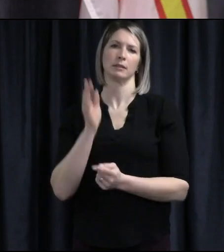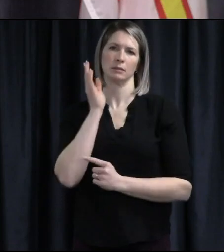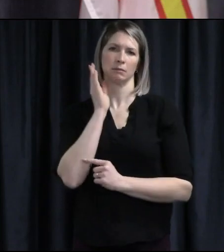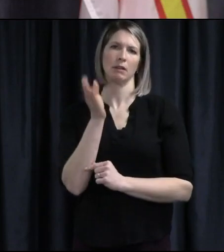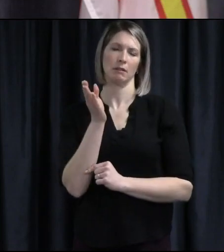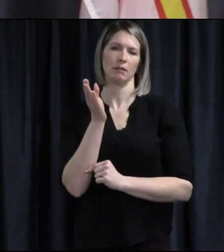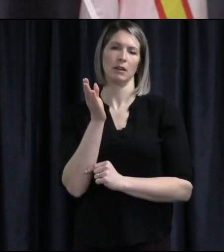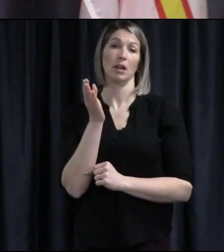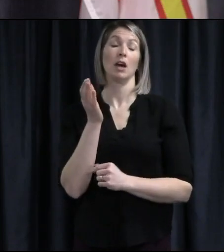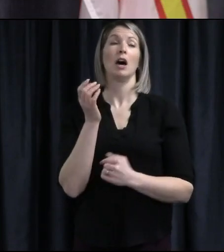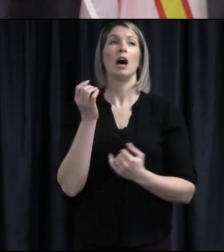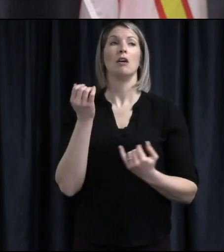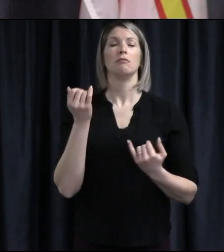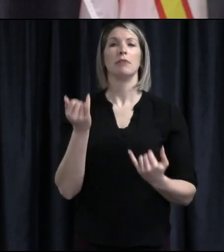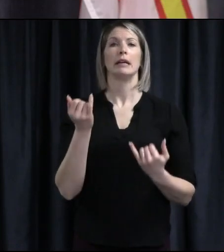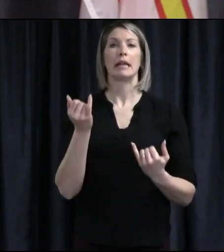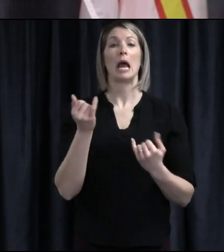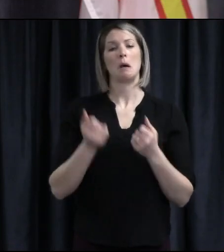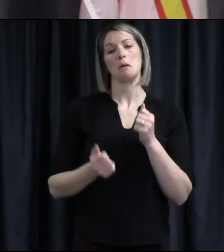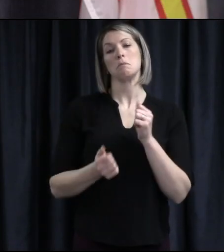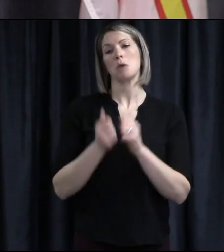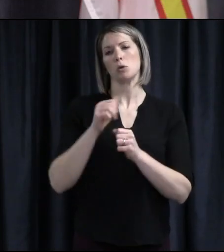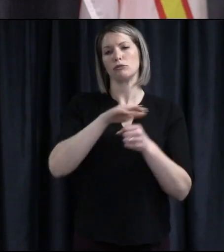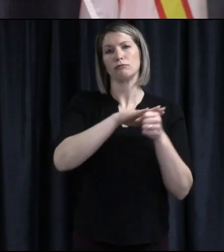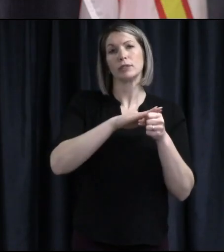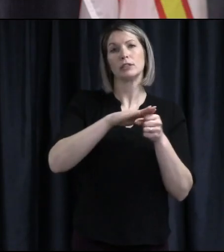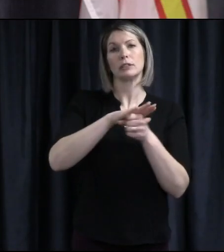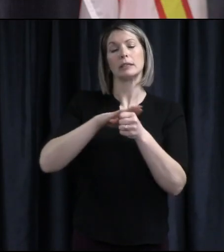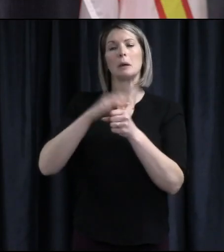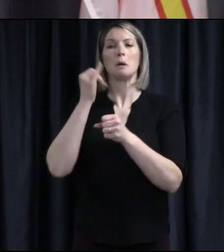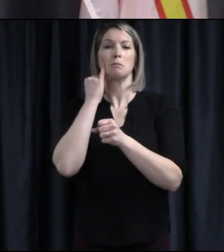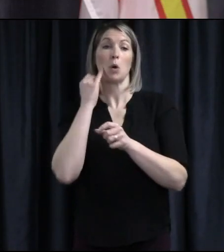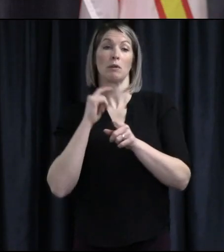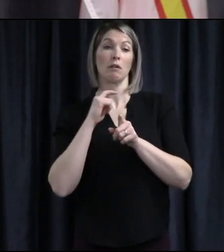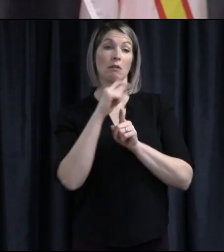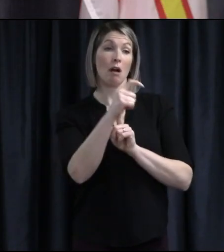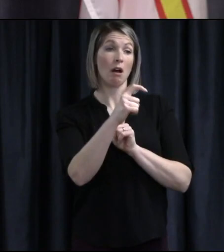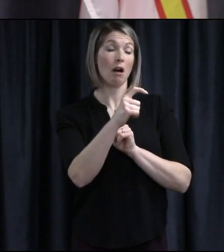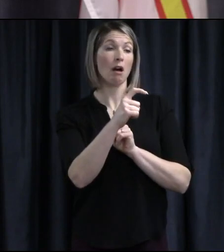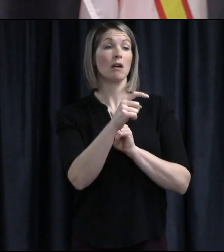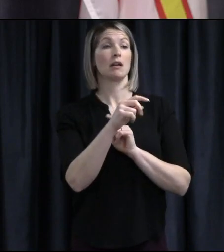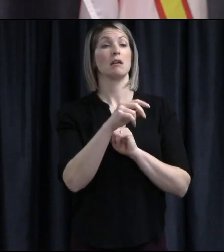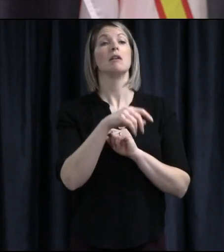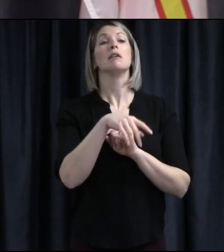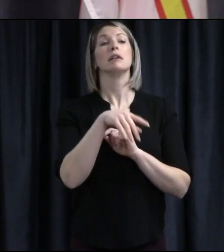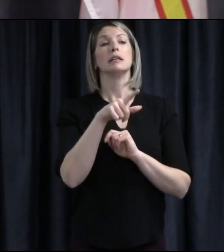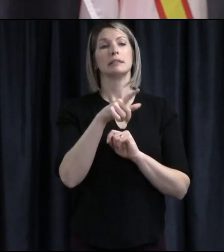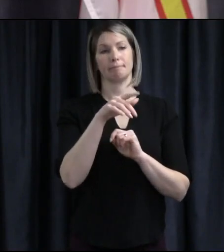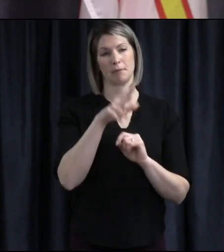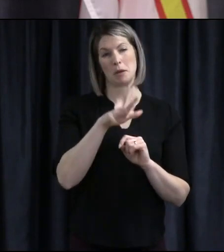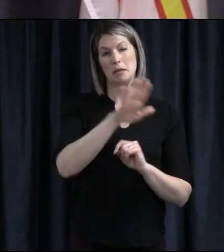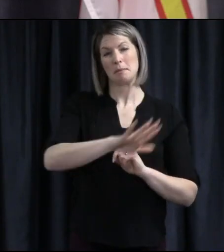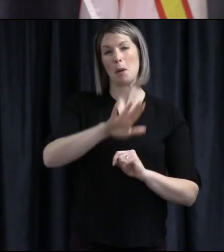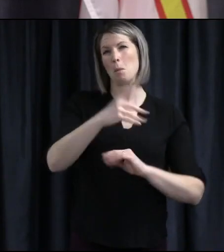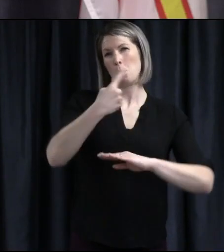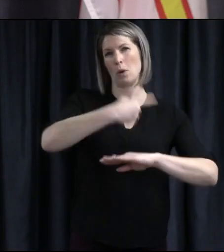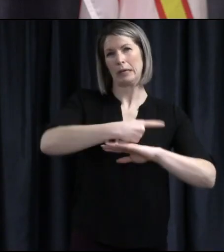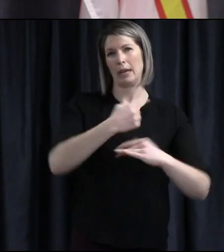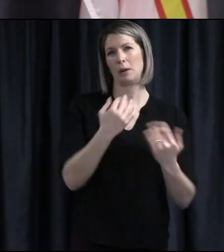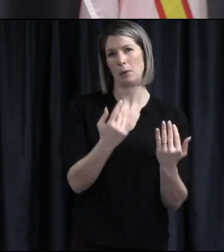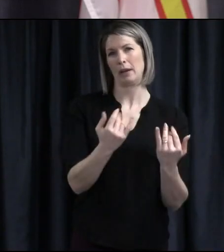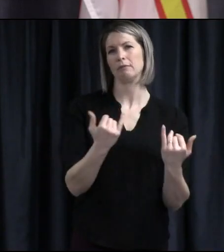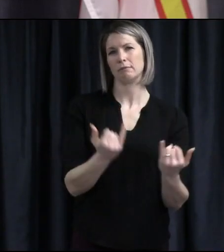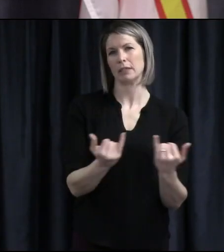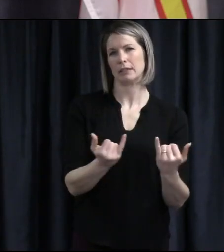my understanding is that in most regions, if someone is calling for testing, it is being done within 24 hours.